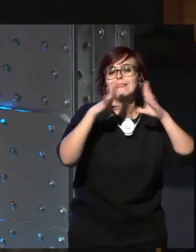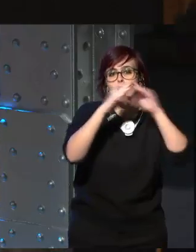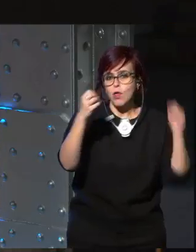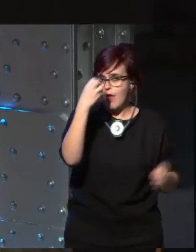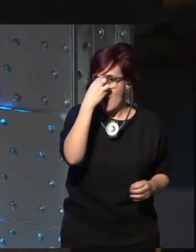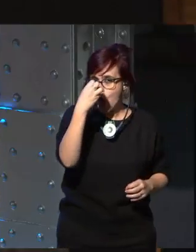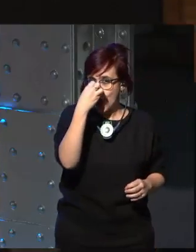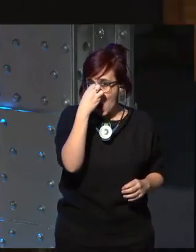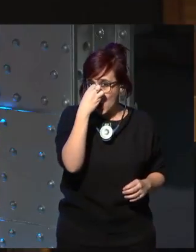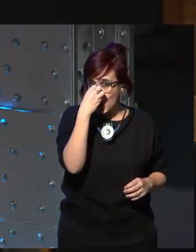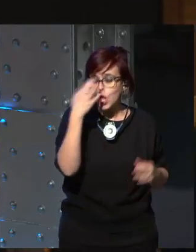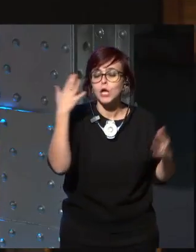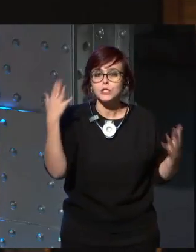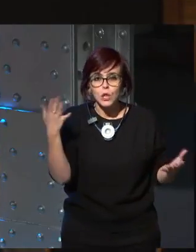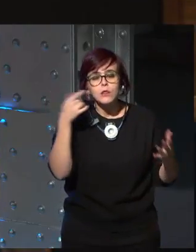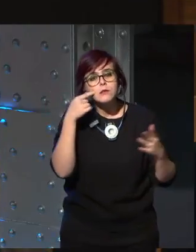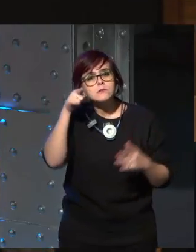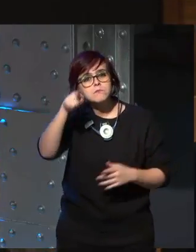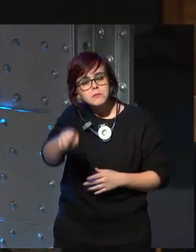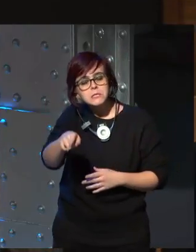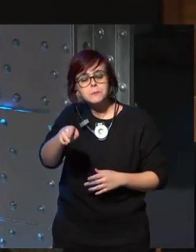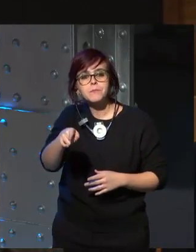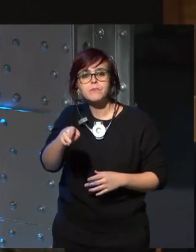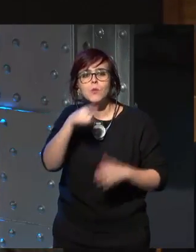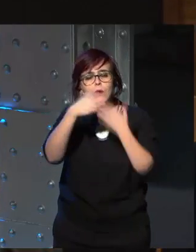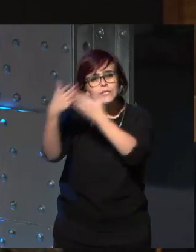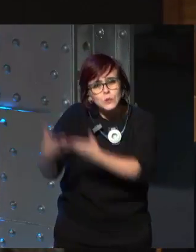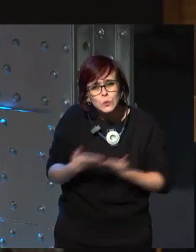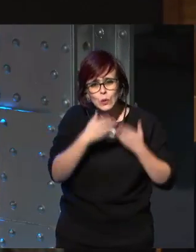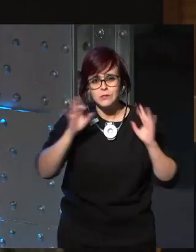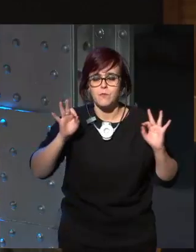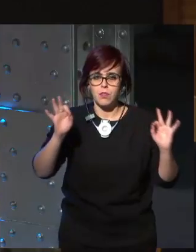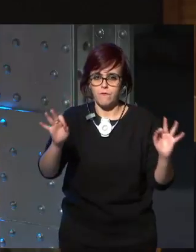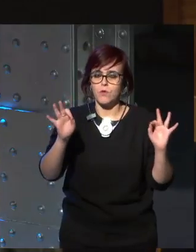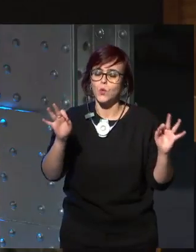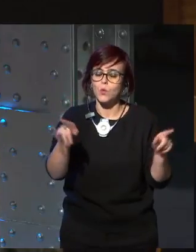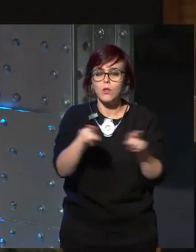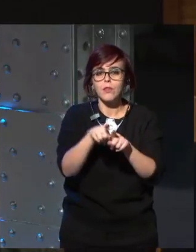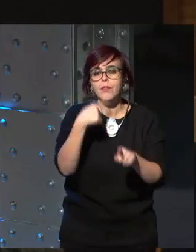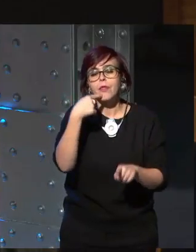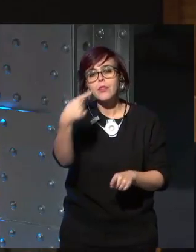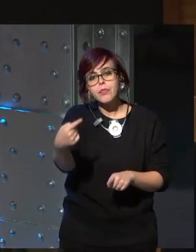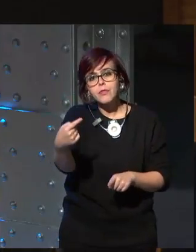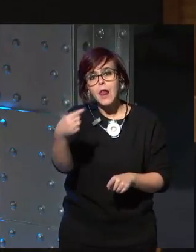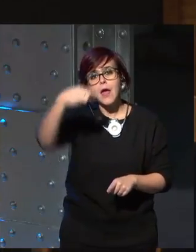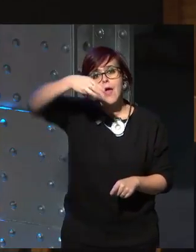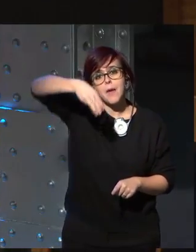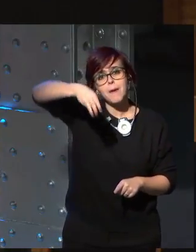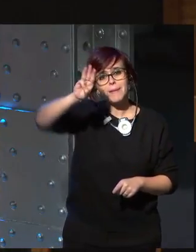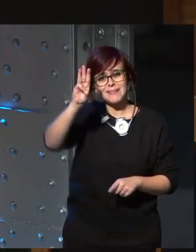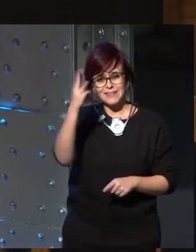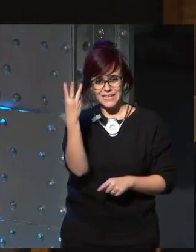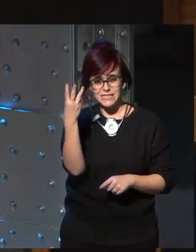the Technology Institute of Hong Kong or something like that. In the investigation, they say that a group of people